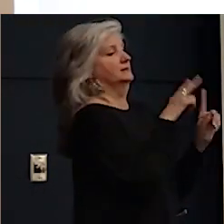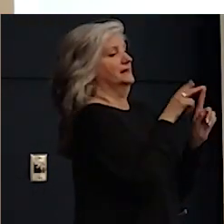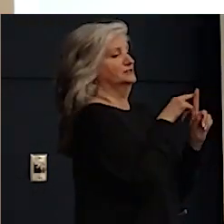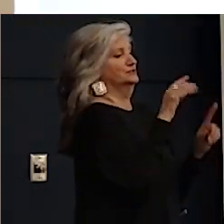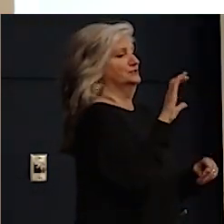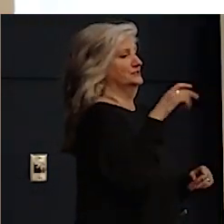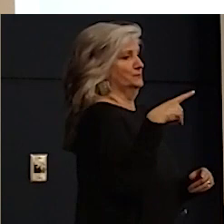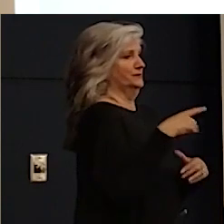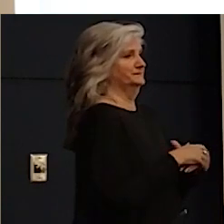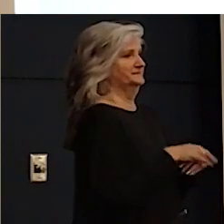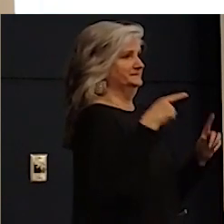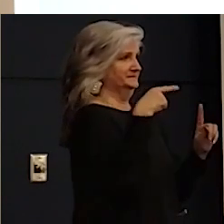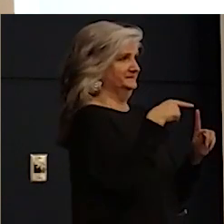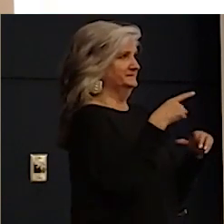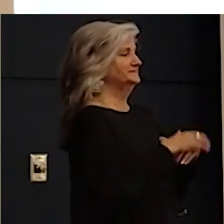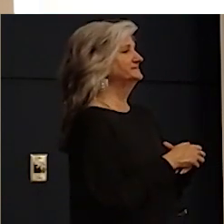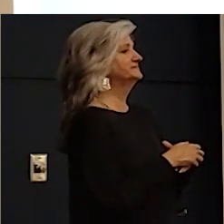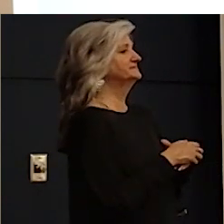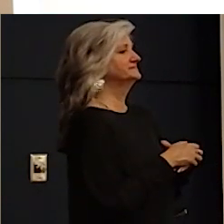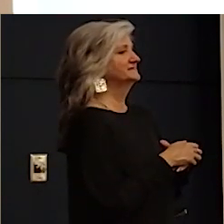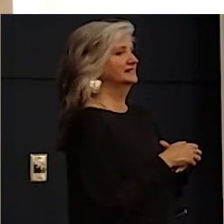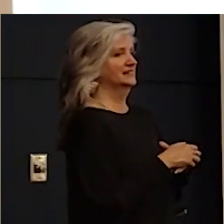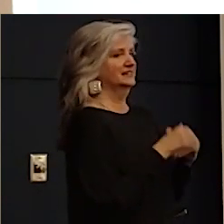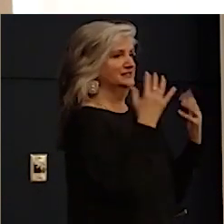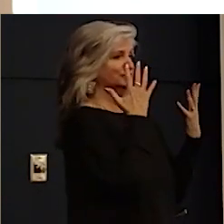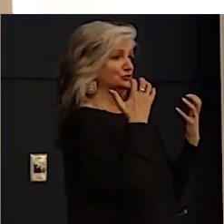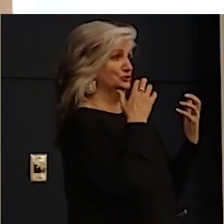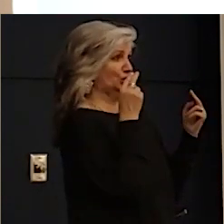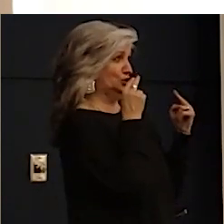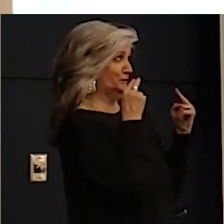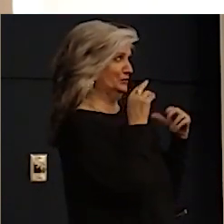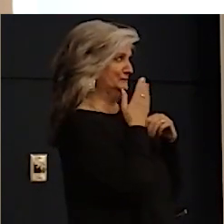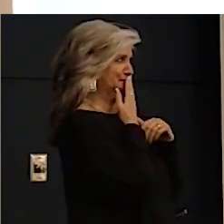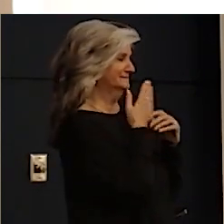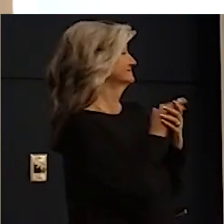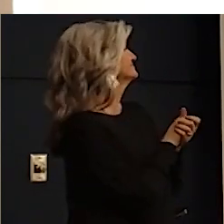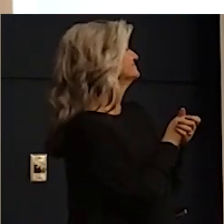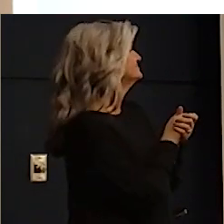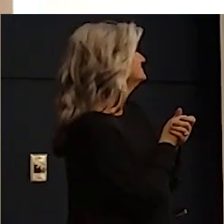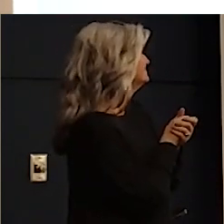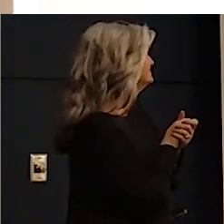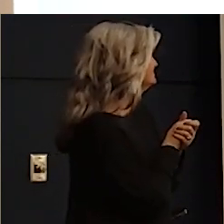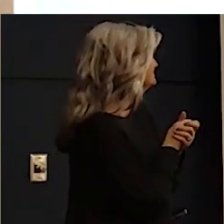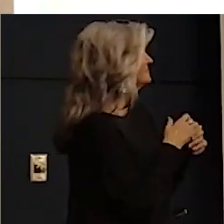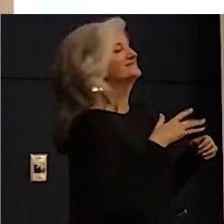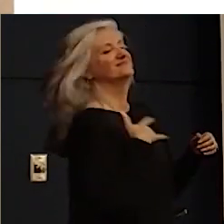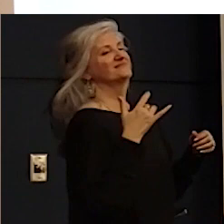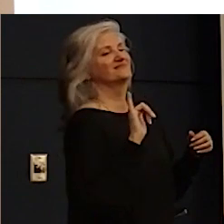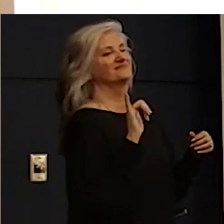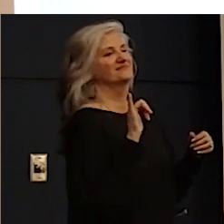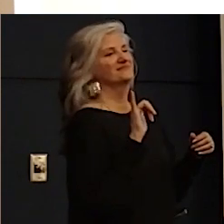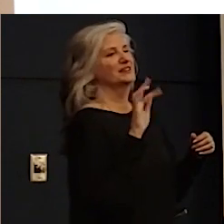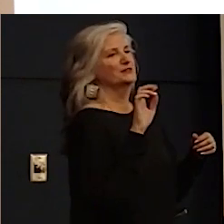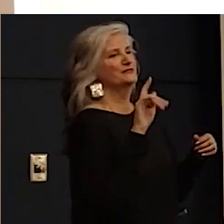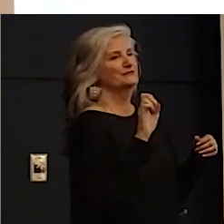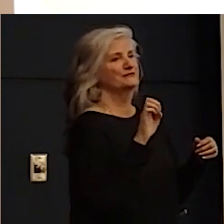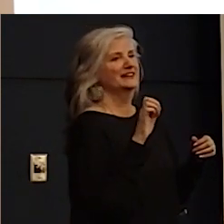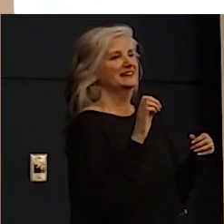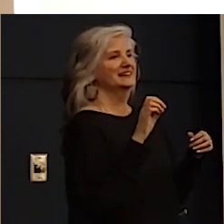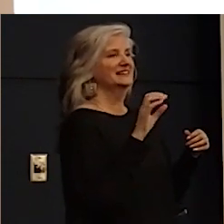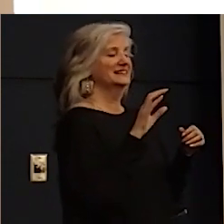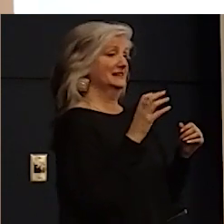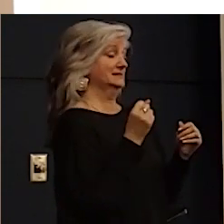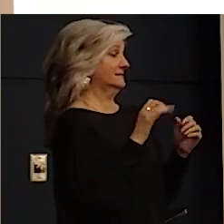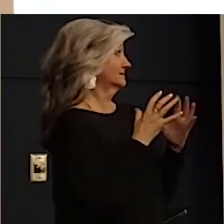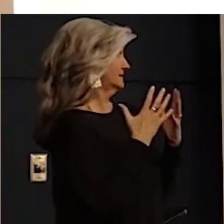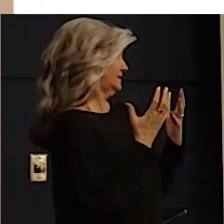rate case specifically. A little bit of dark humor to get us going here. It often feels like in a rate case, there are a lot of costs that